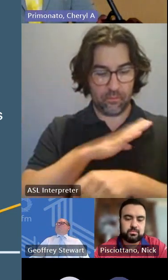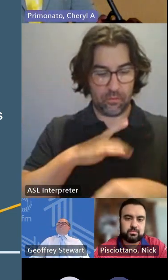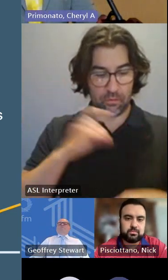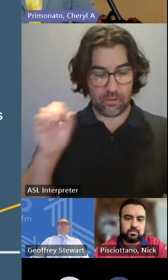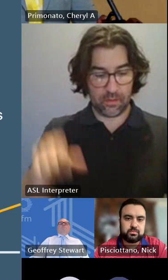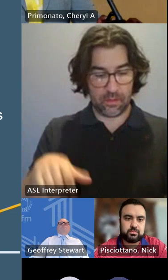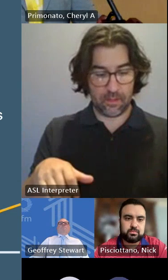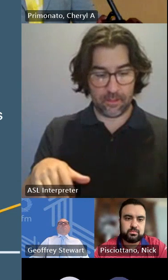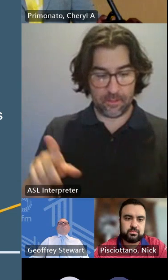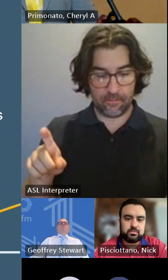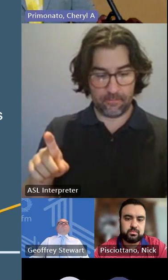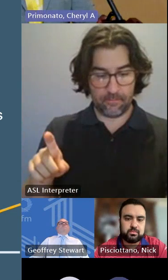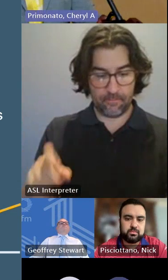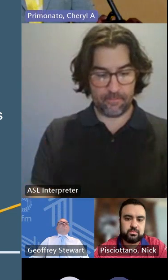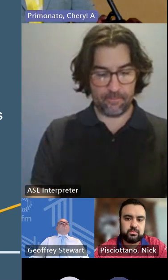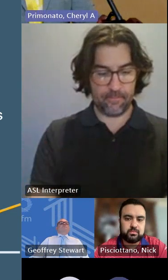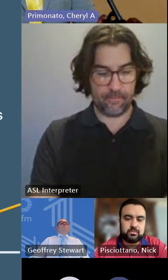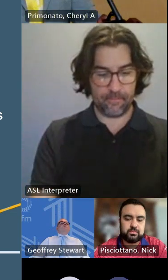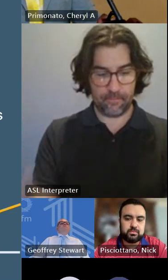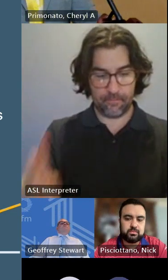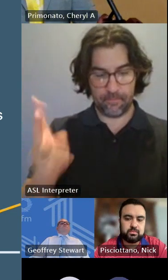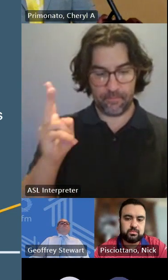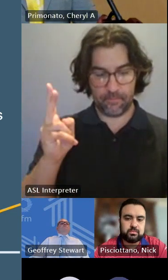So moved. Second.